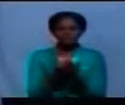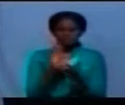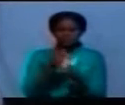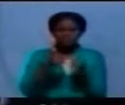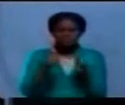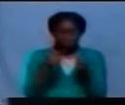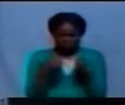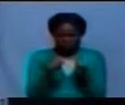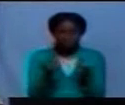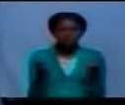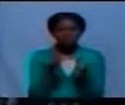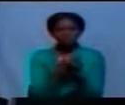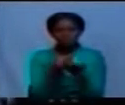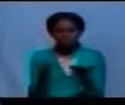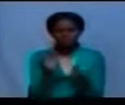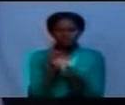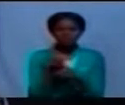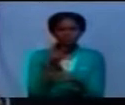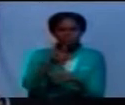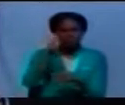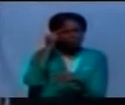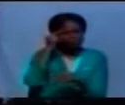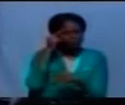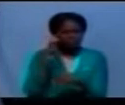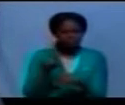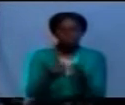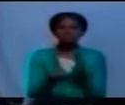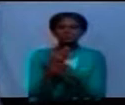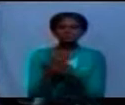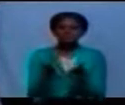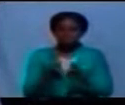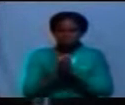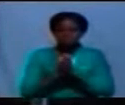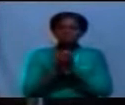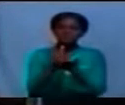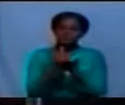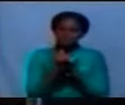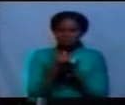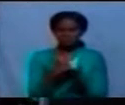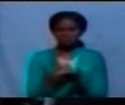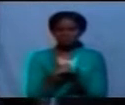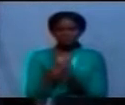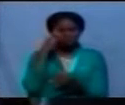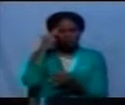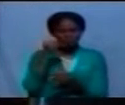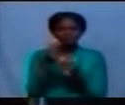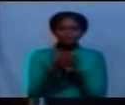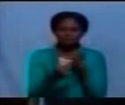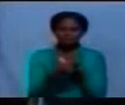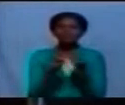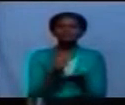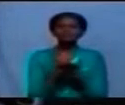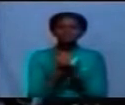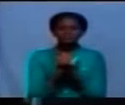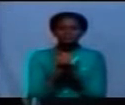out. When you fail, or if you think you need to grow, you ask somebody else to come and help you. That's why banks come in.